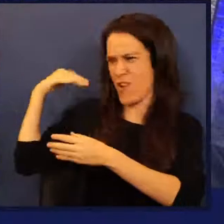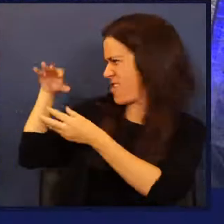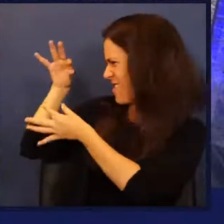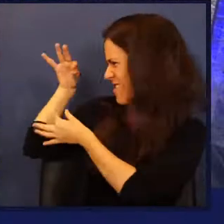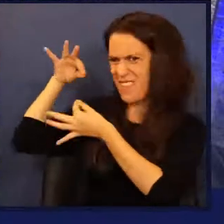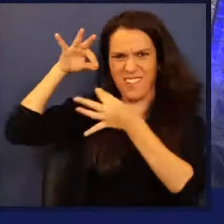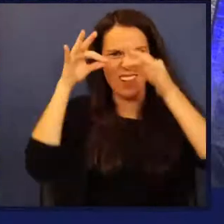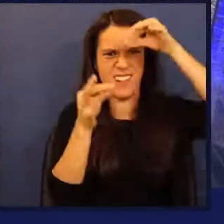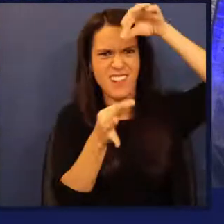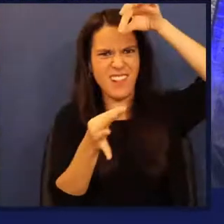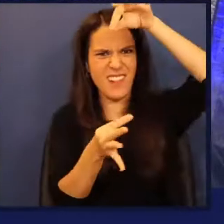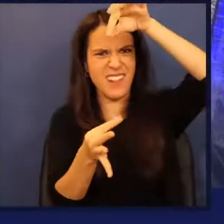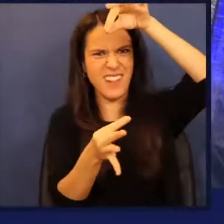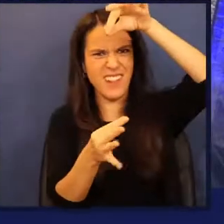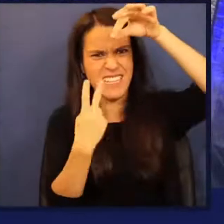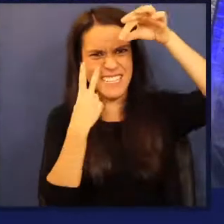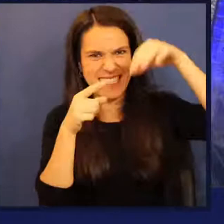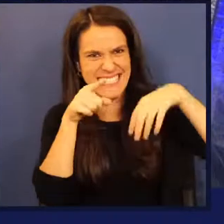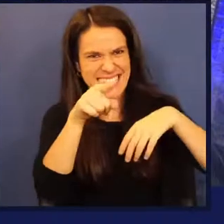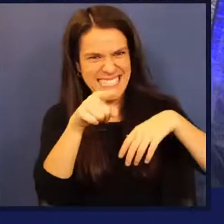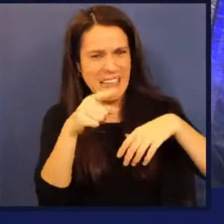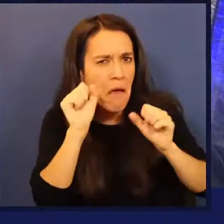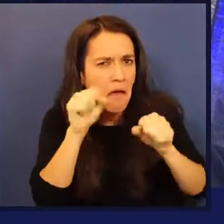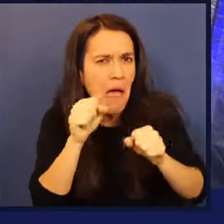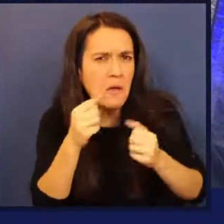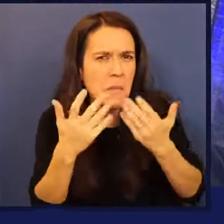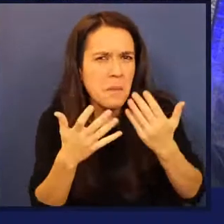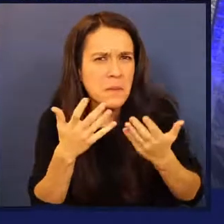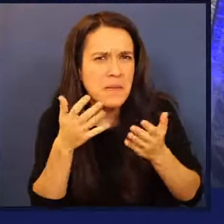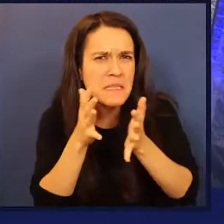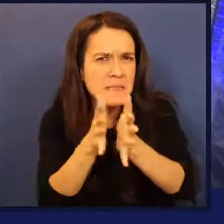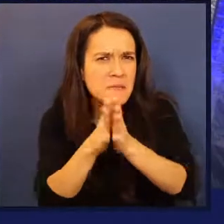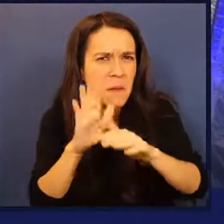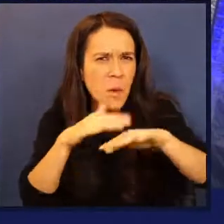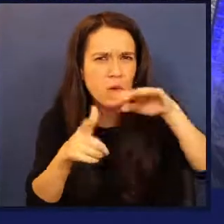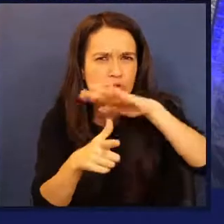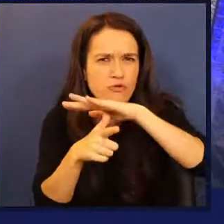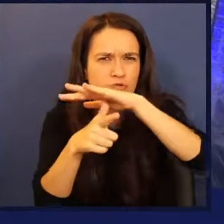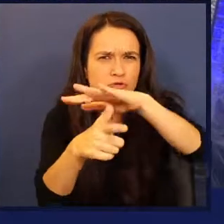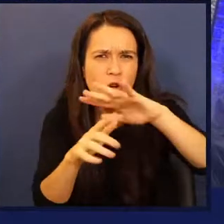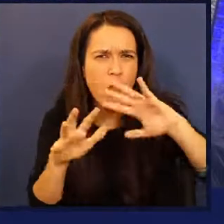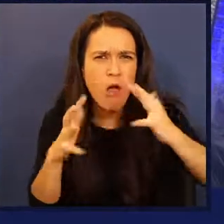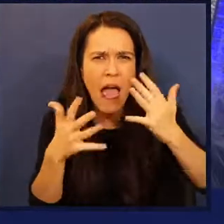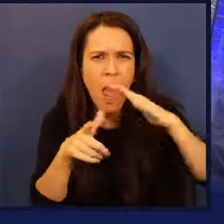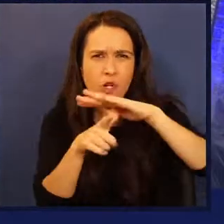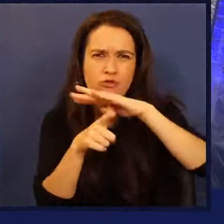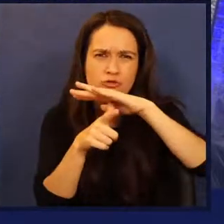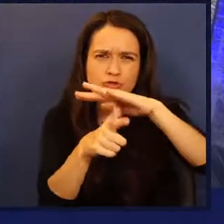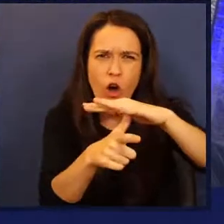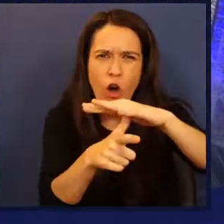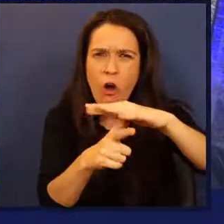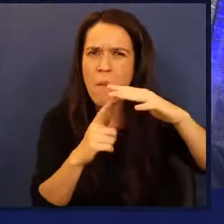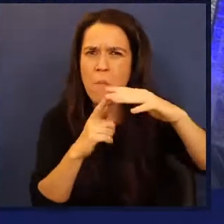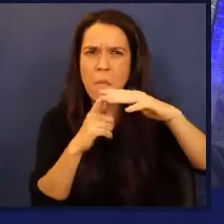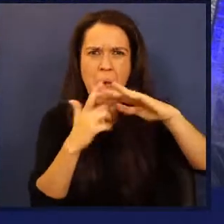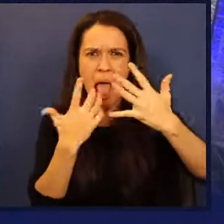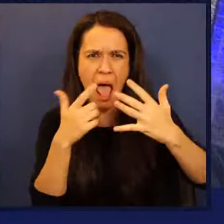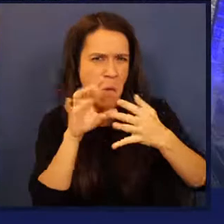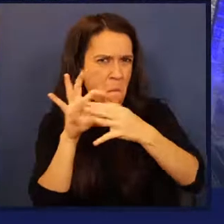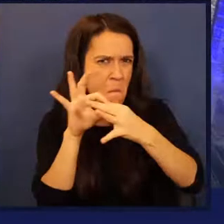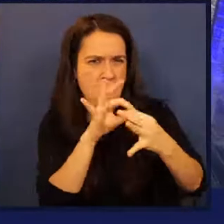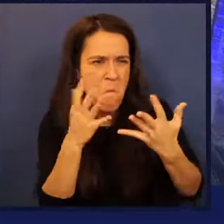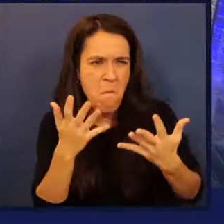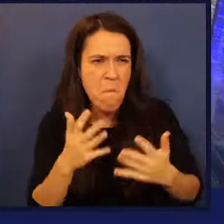stuff with drones. Can you explain to us a little bit what you've done with drones and how that works, actually?